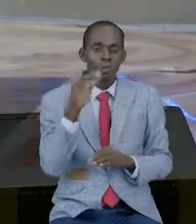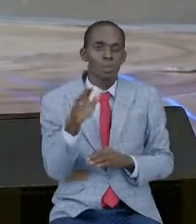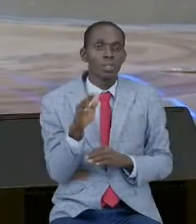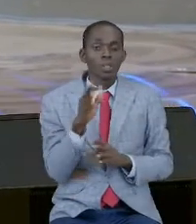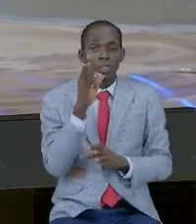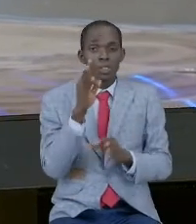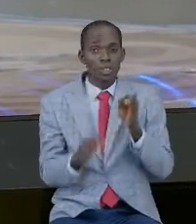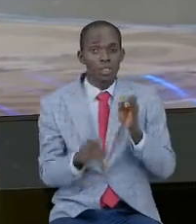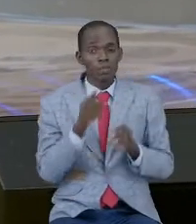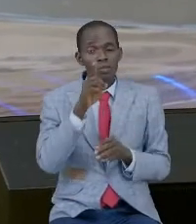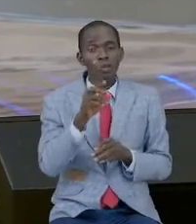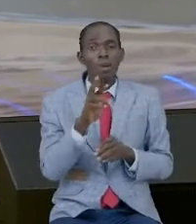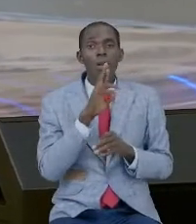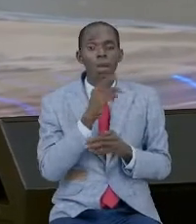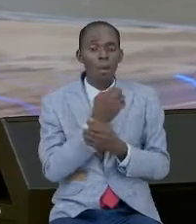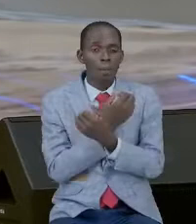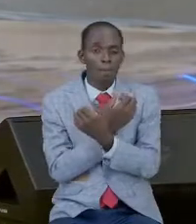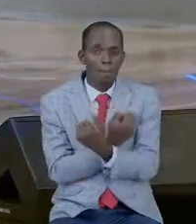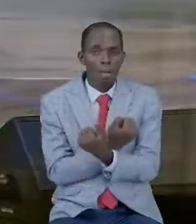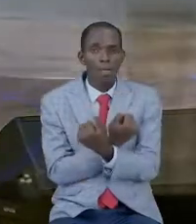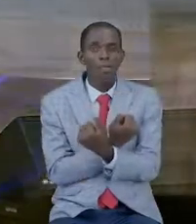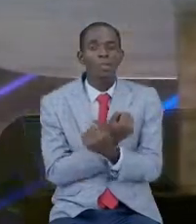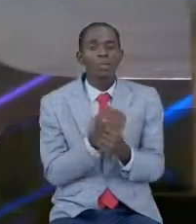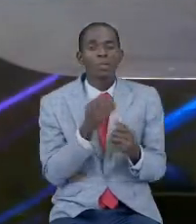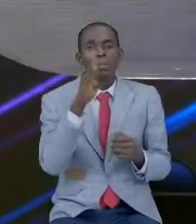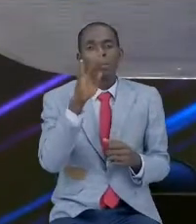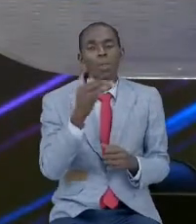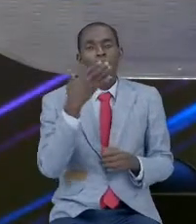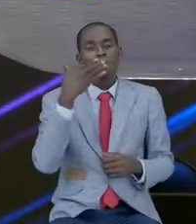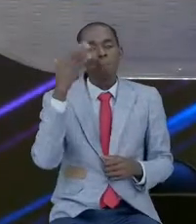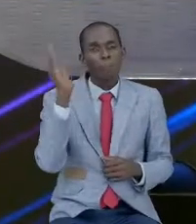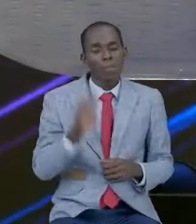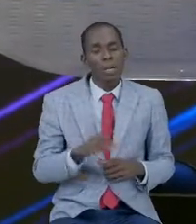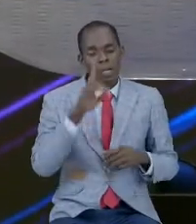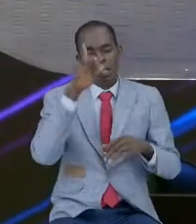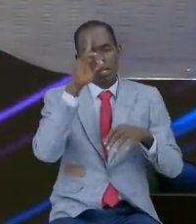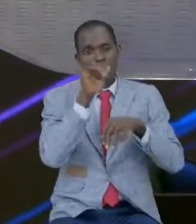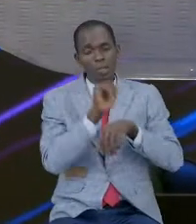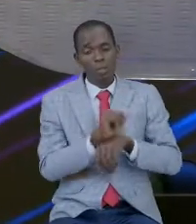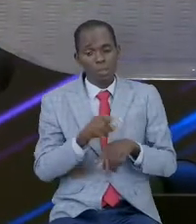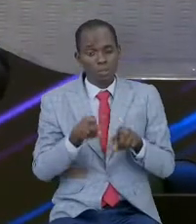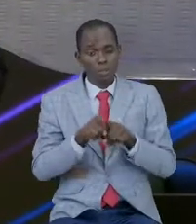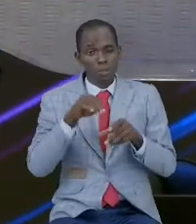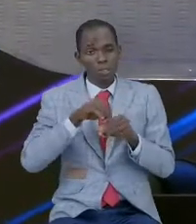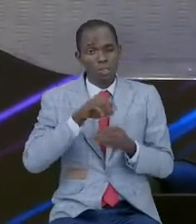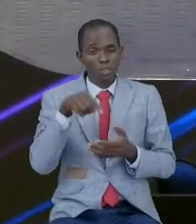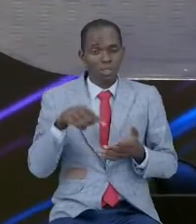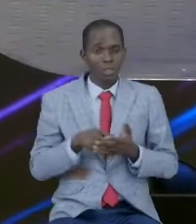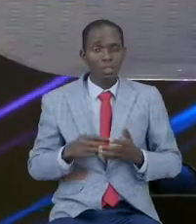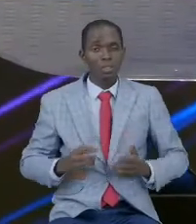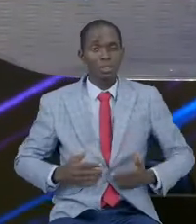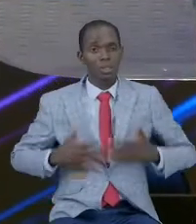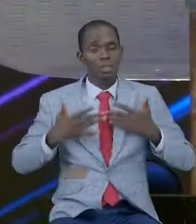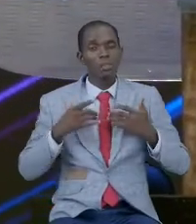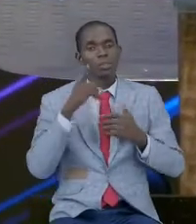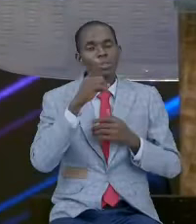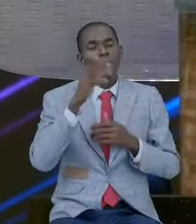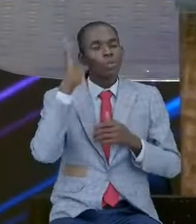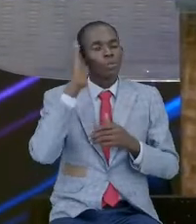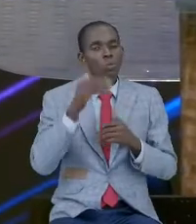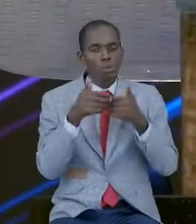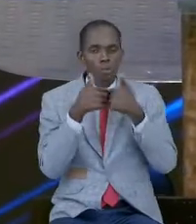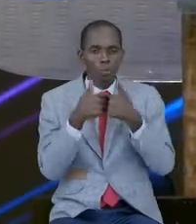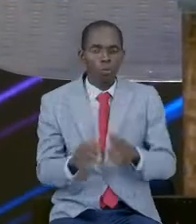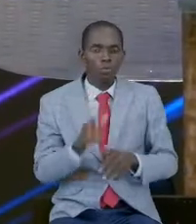are bound by bad habits, even in this life, you lose your